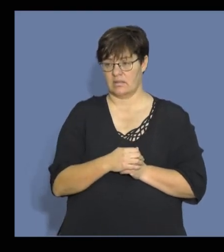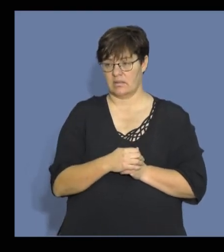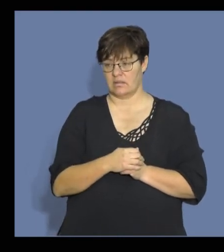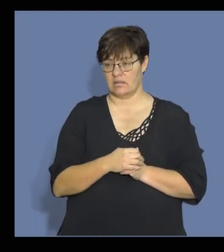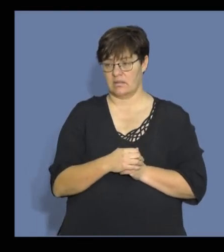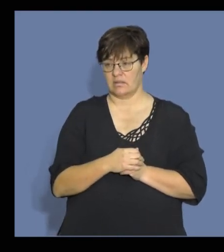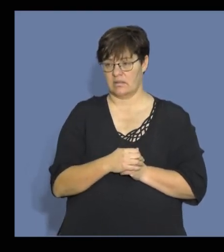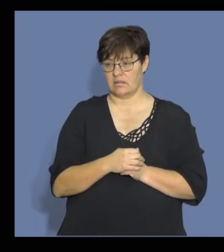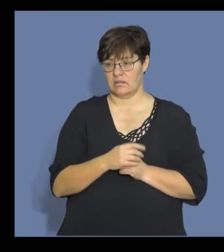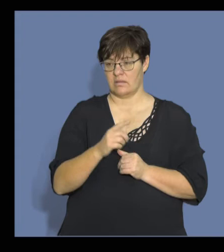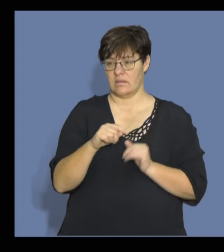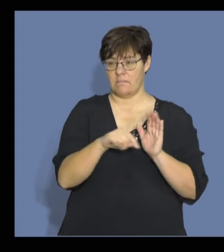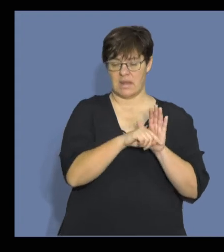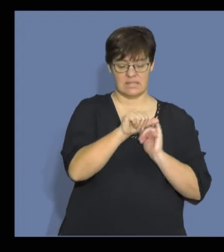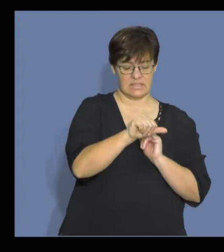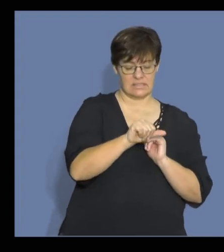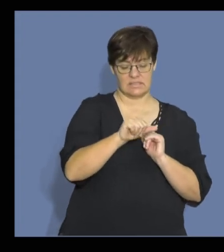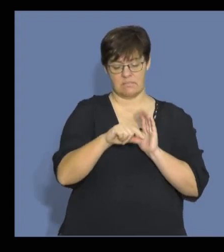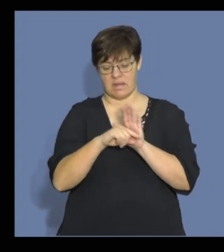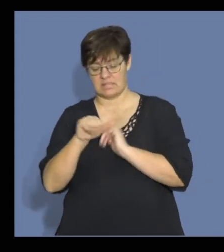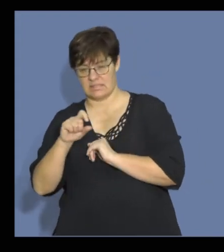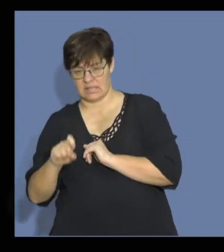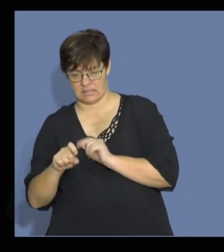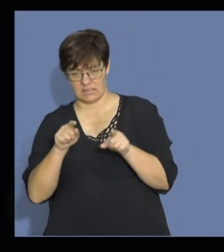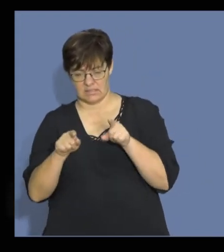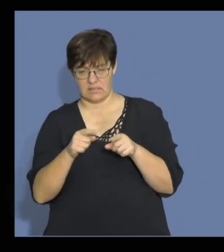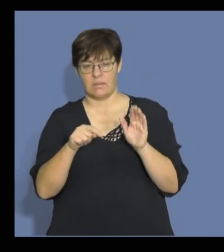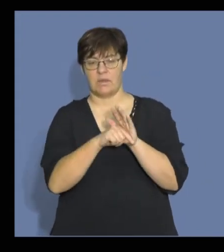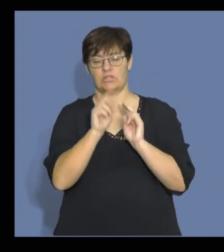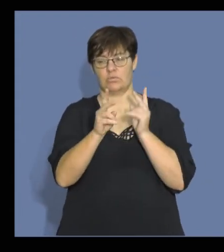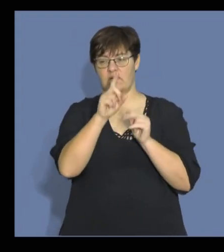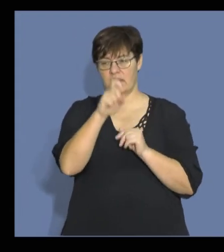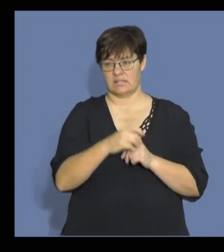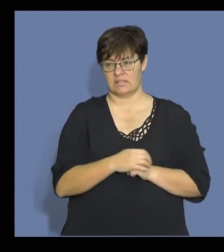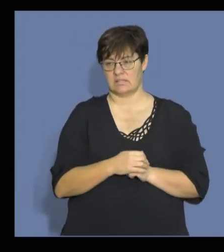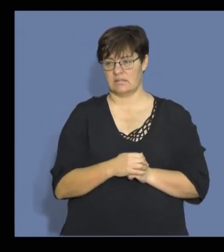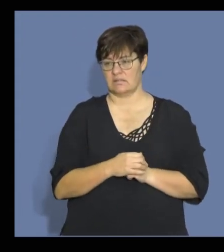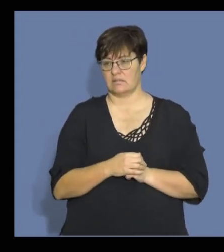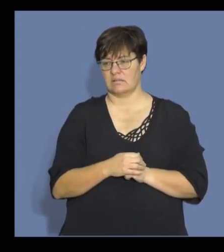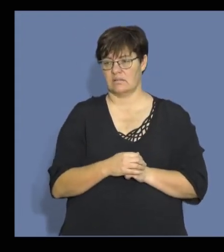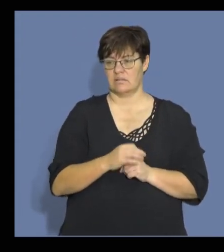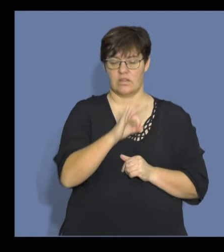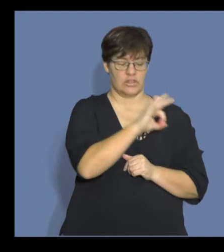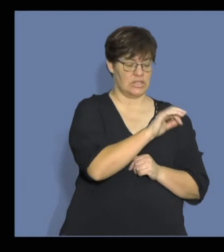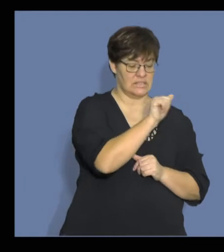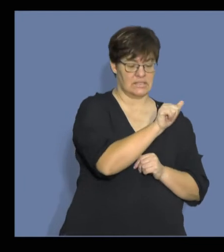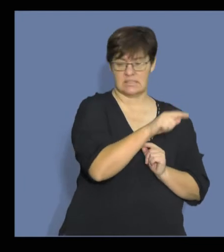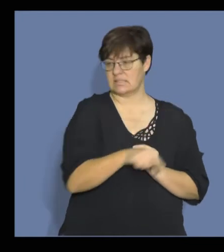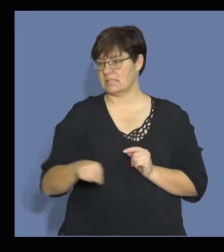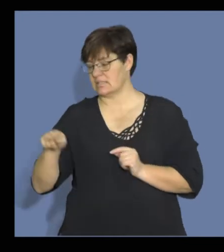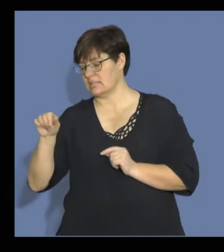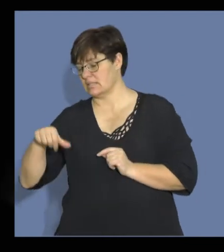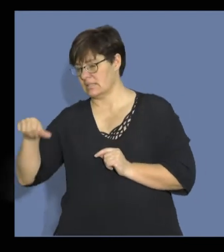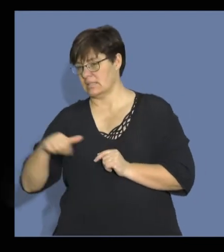get x squared. Here I've got a minus 6x and a minus 6x. That's going to give me minus 12x. Here I've